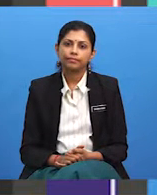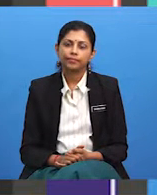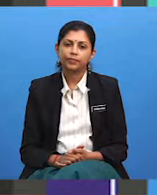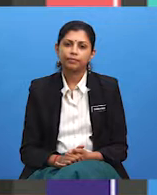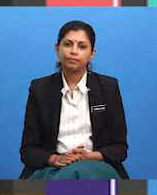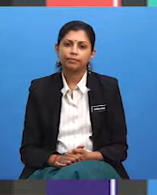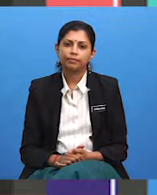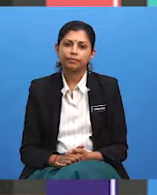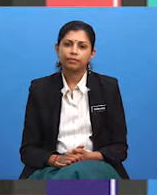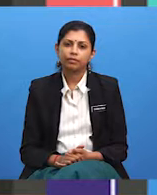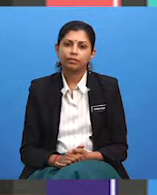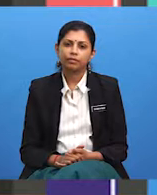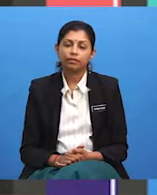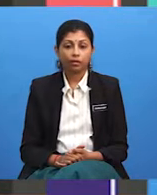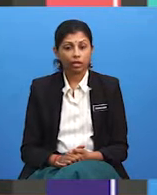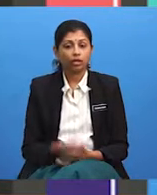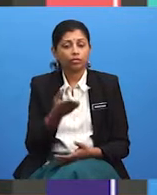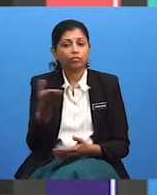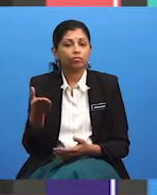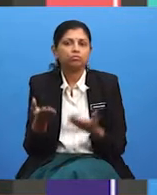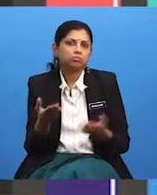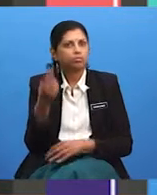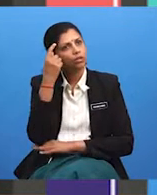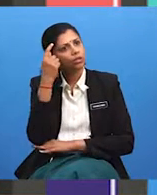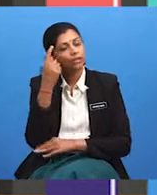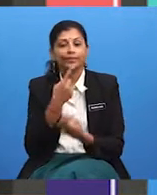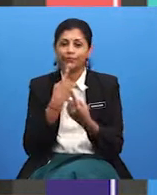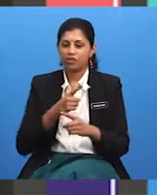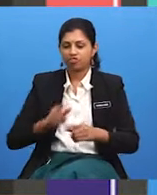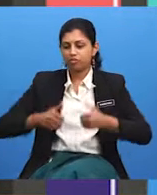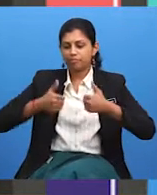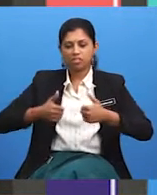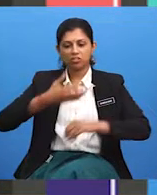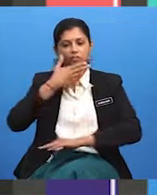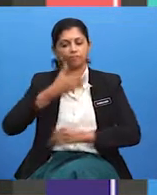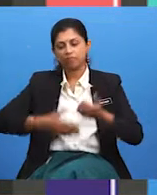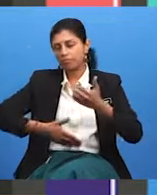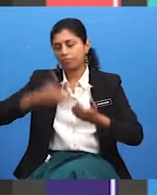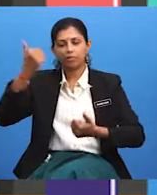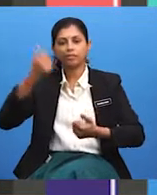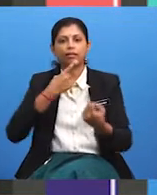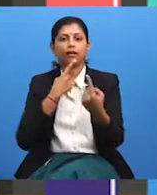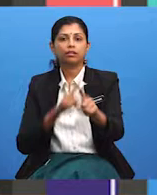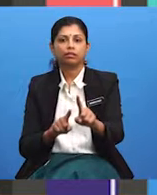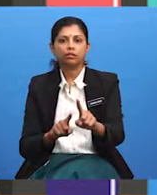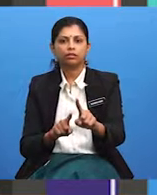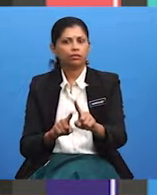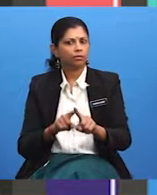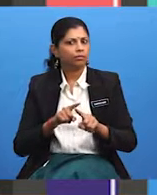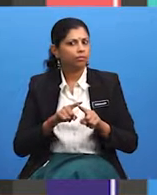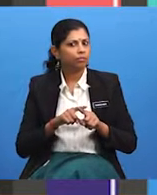may think that the answer you have provided is the best answer, but does it